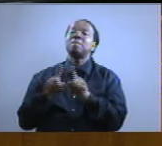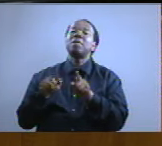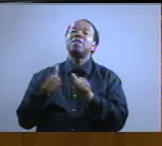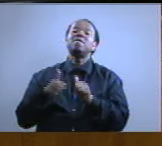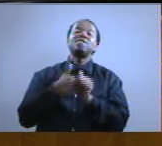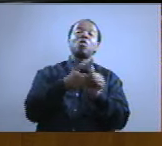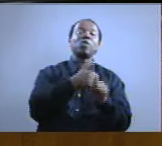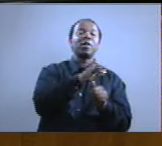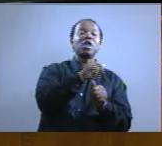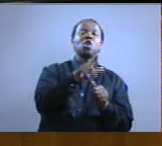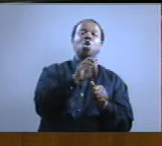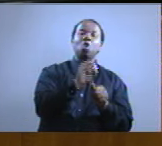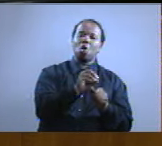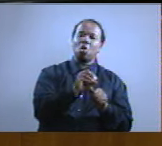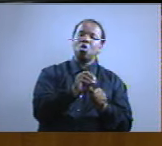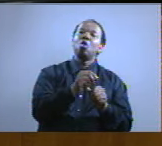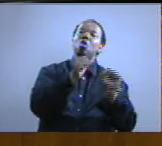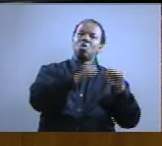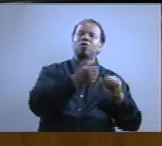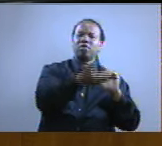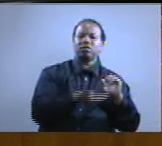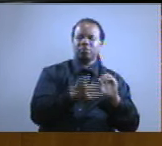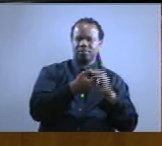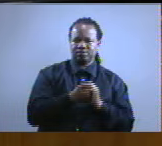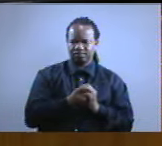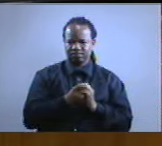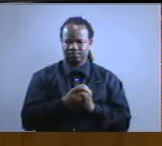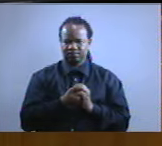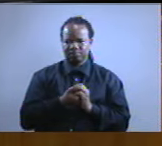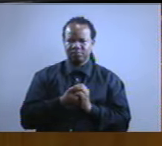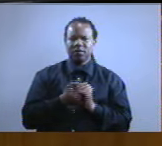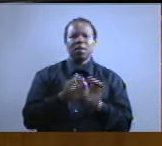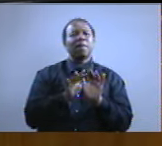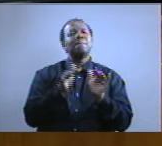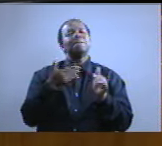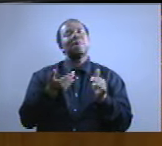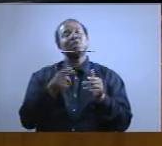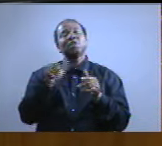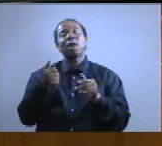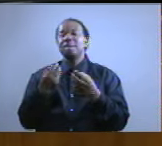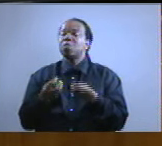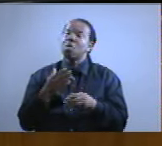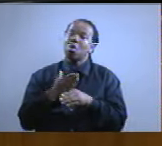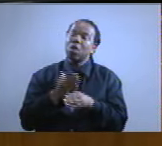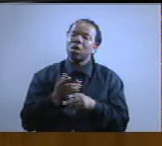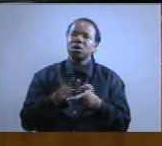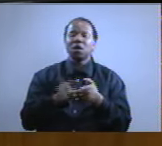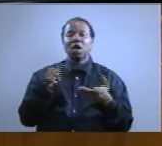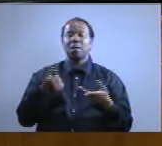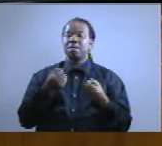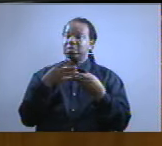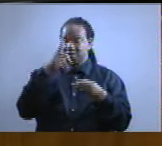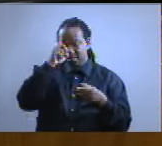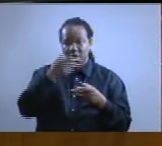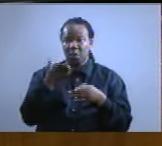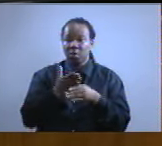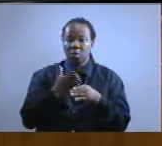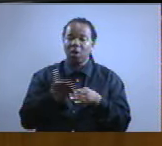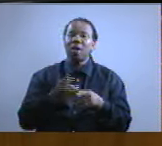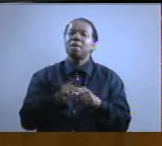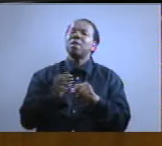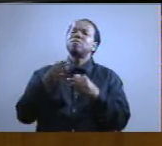International Labour Organization. What the poor need most are jobs, and joblessness among black South Africans has almost trebled